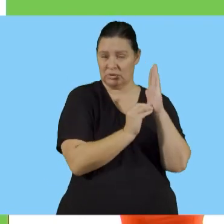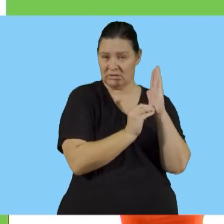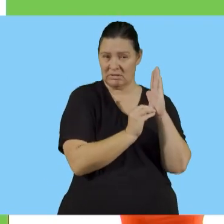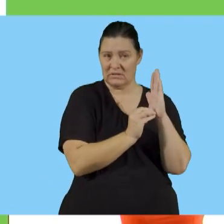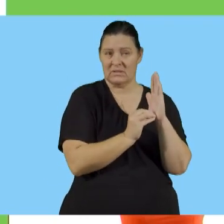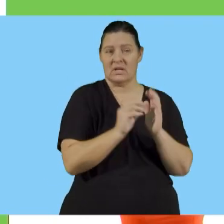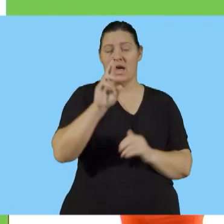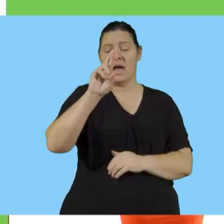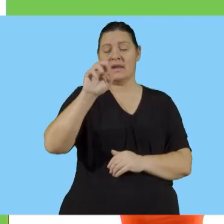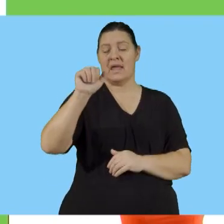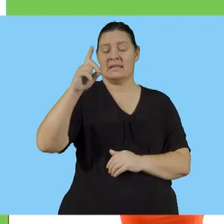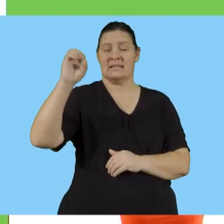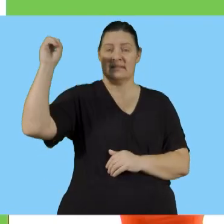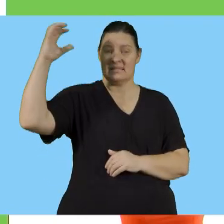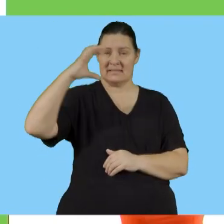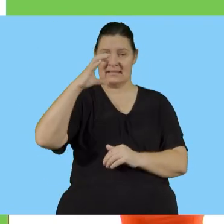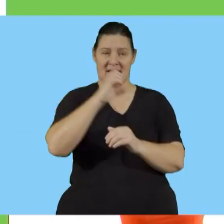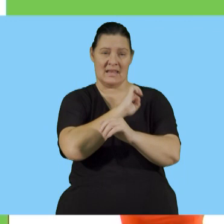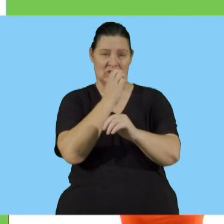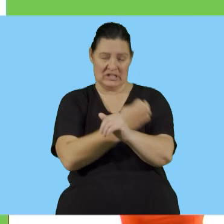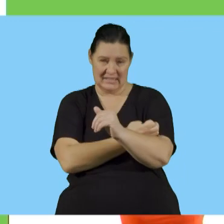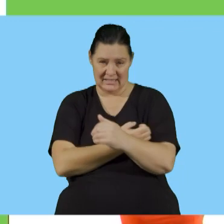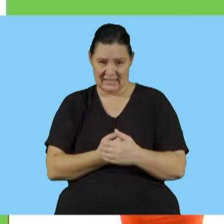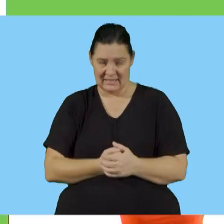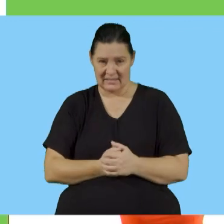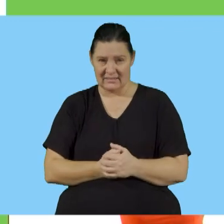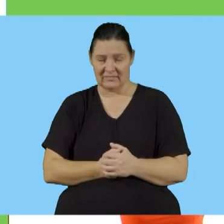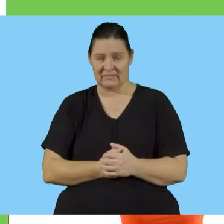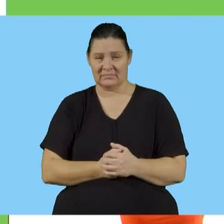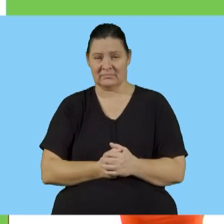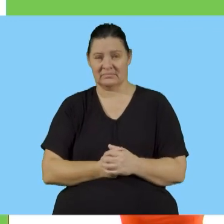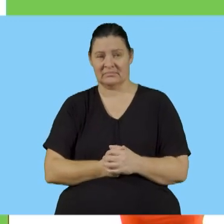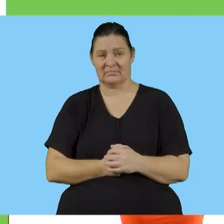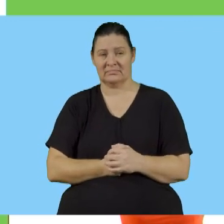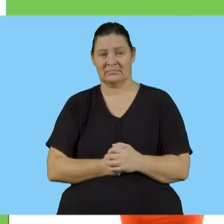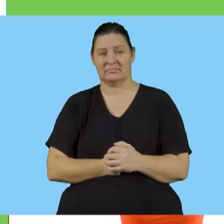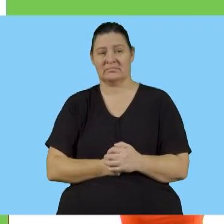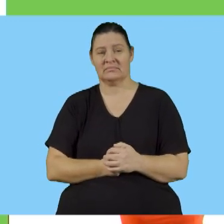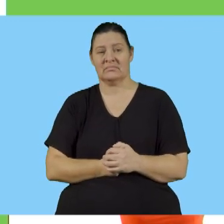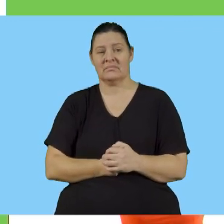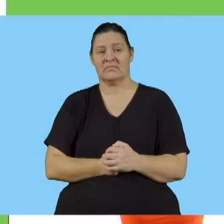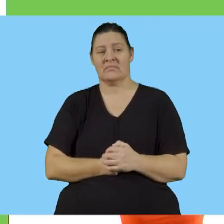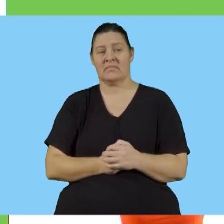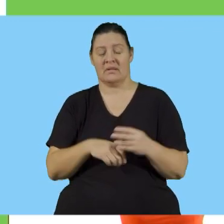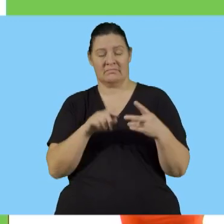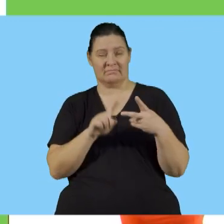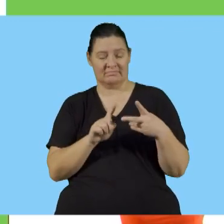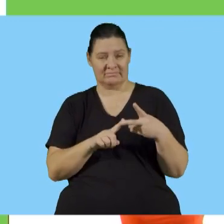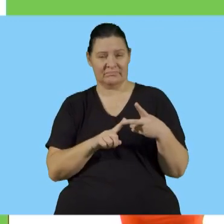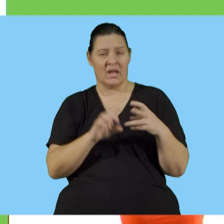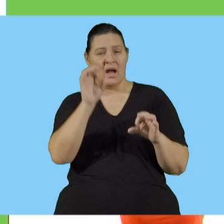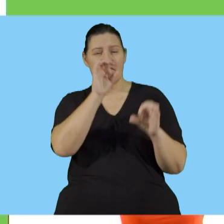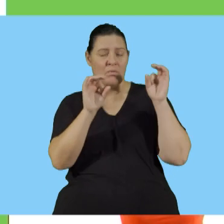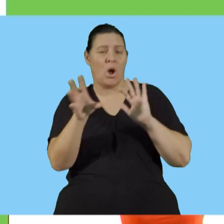to put in there was radiant energy. Remember, I did say that it's a type of energy, so you had to put in radiant energy. And then